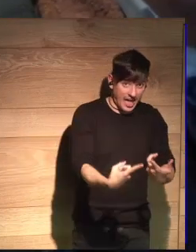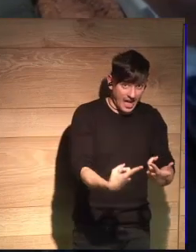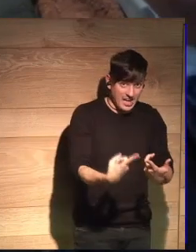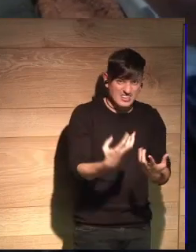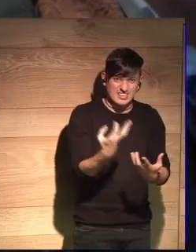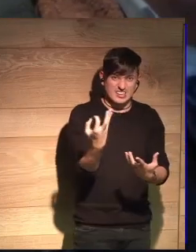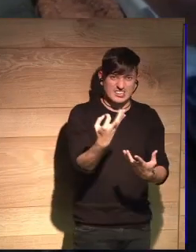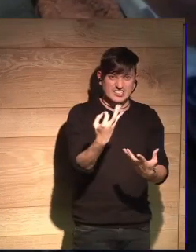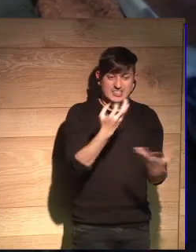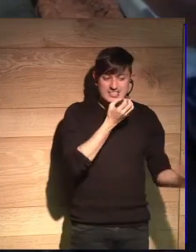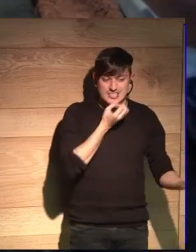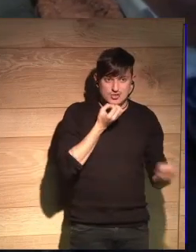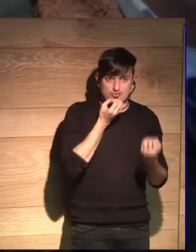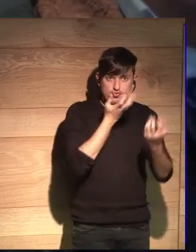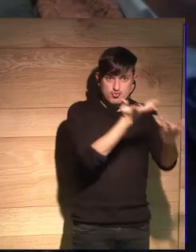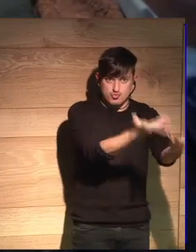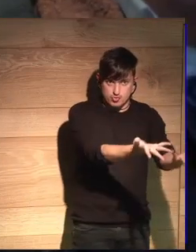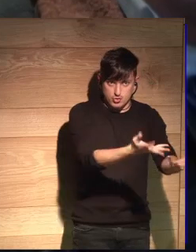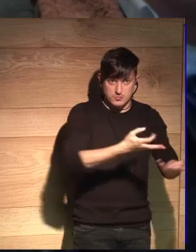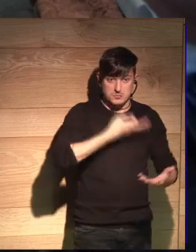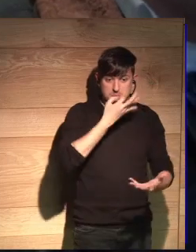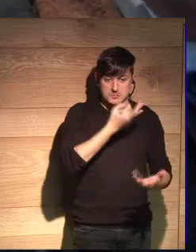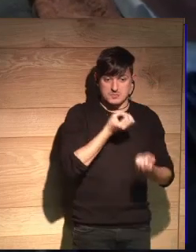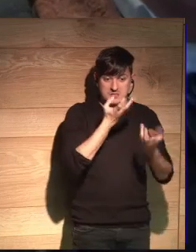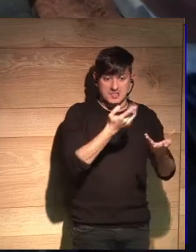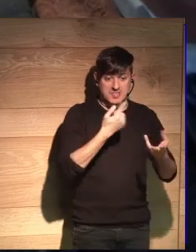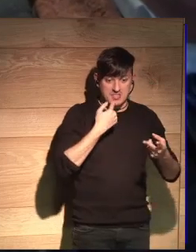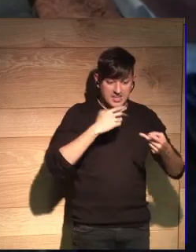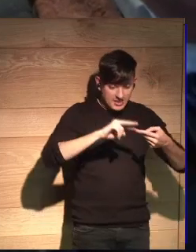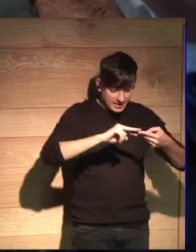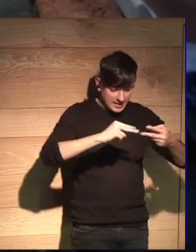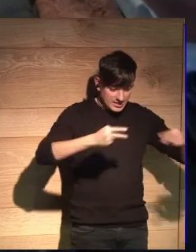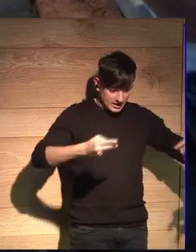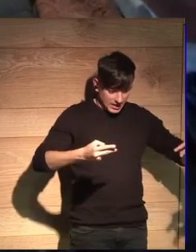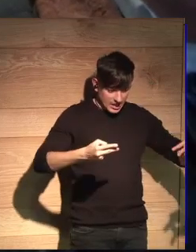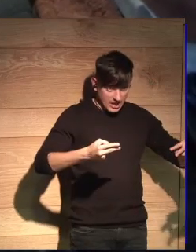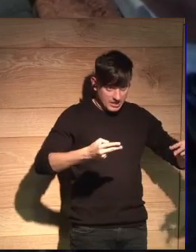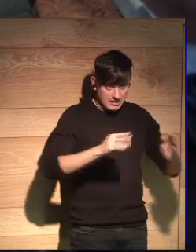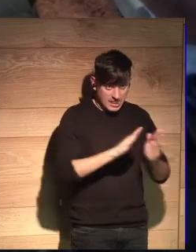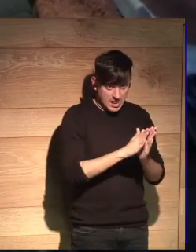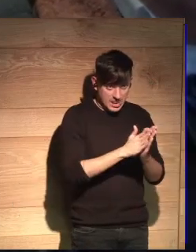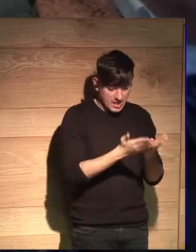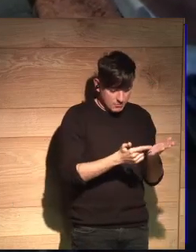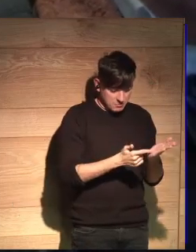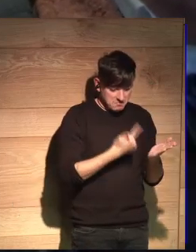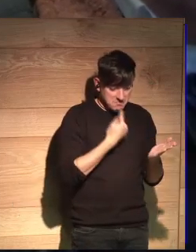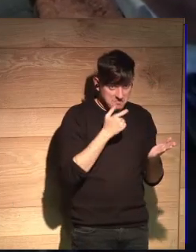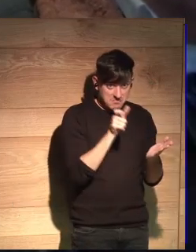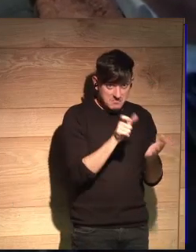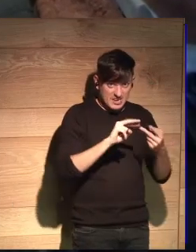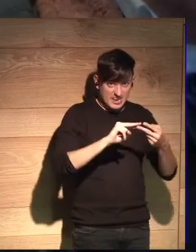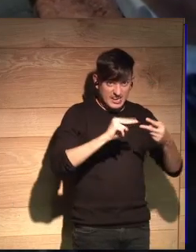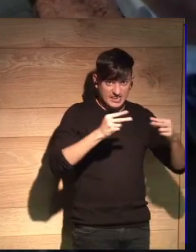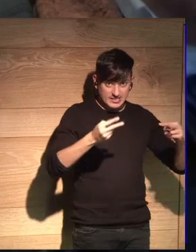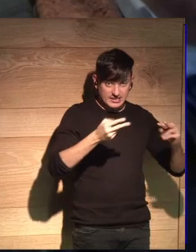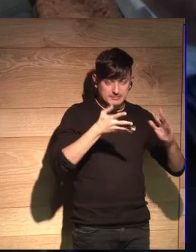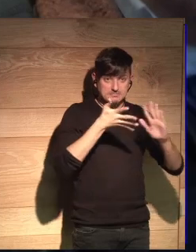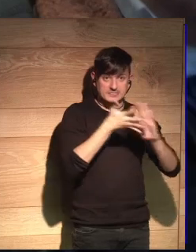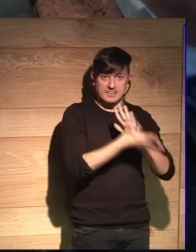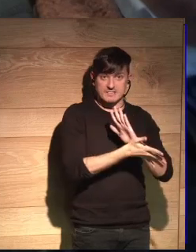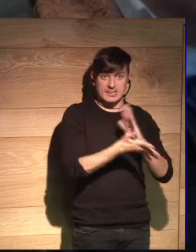inheritance, especially in a human being, is transmitted speech. So when he had genetics on his books, he was